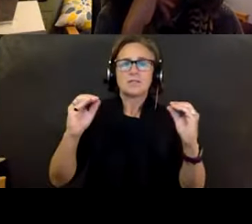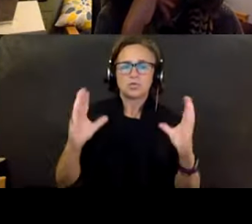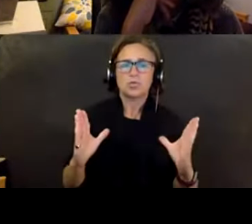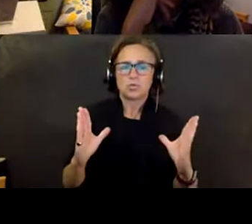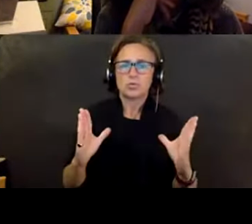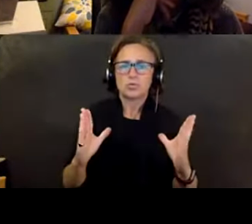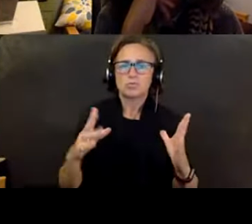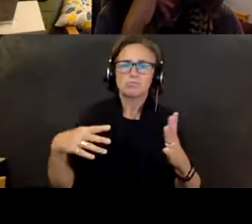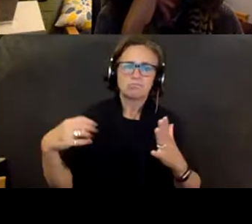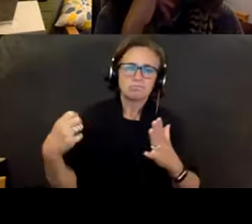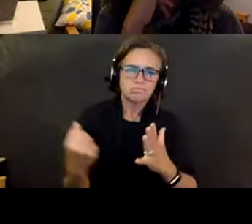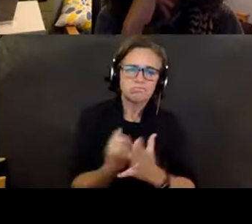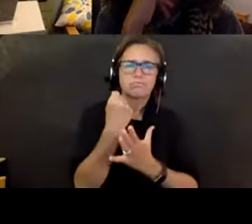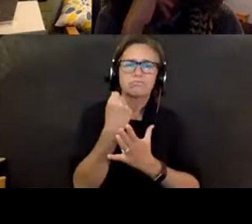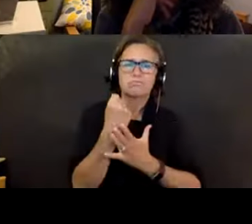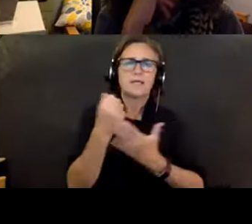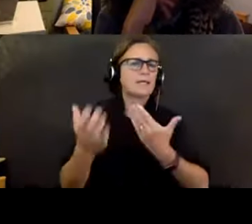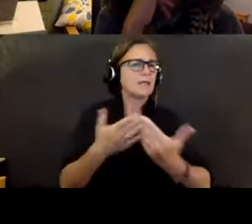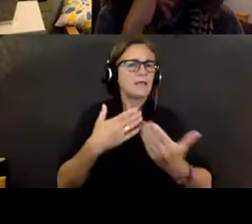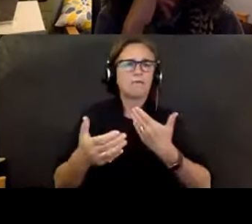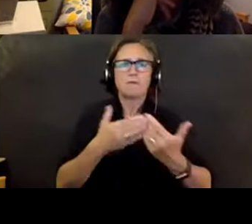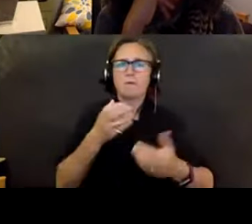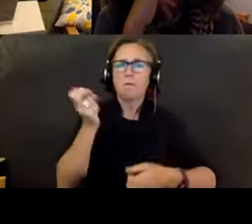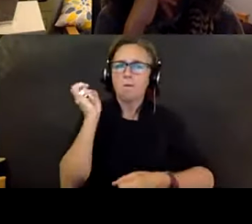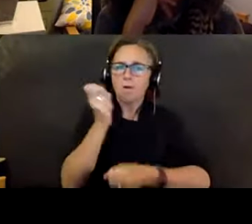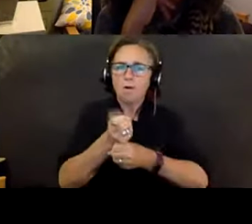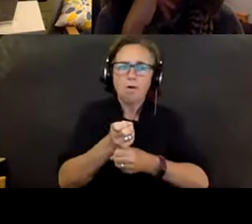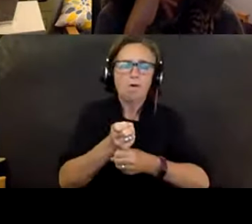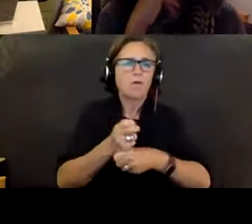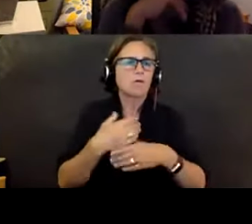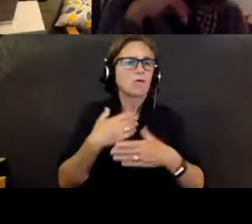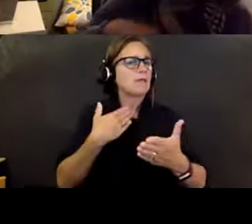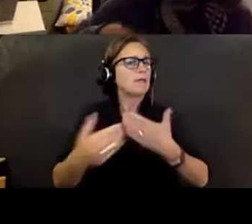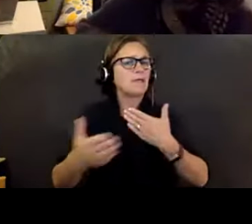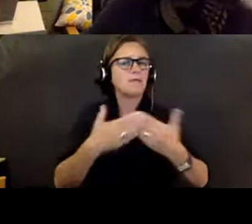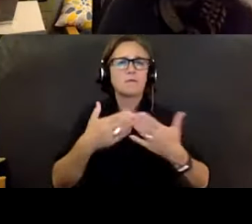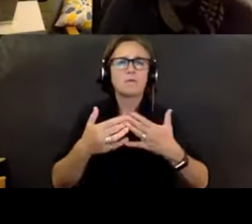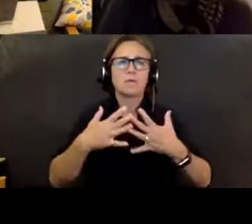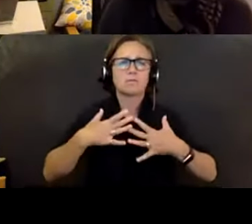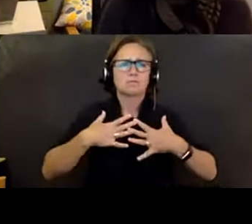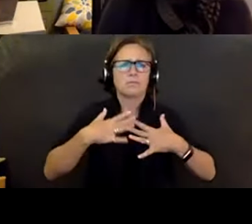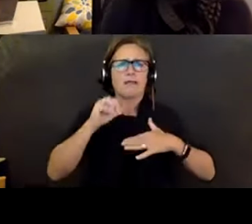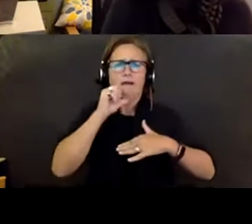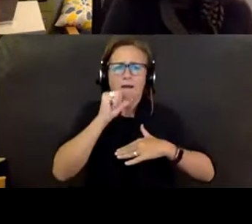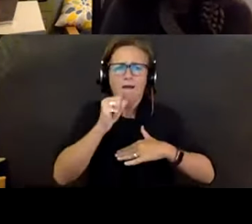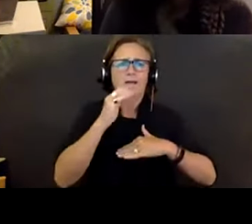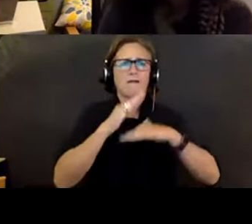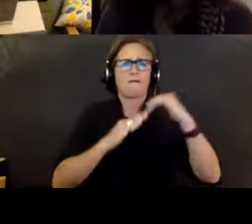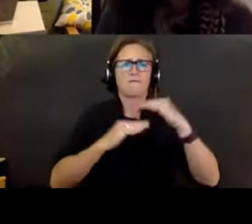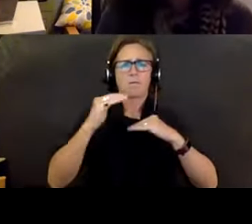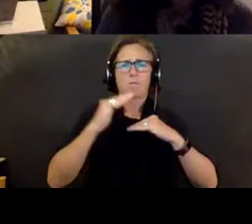work, because I think we're trying to do it, but I know, and Barrett can speak to this as well, and every